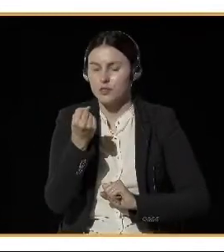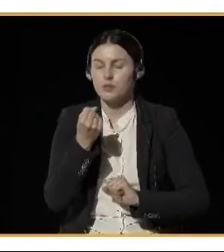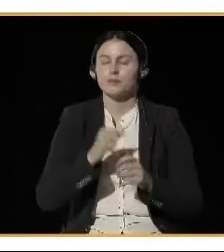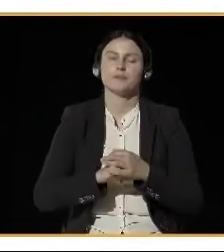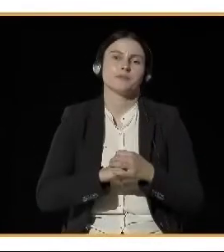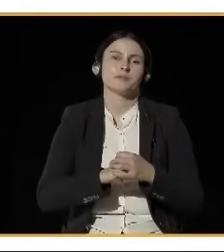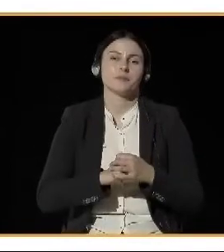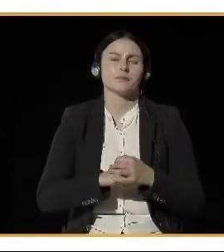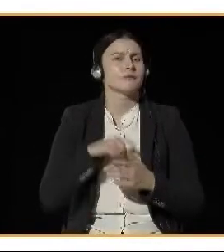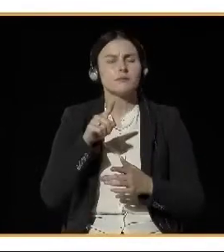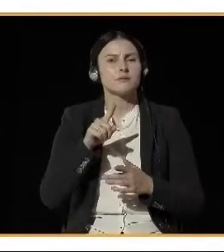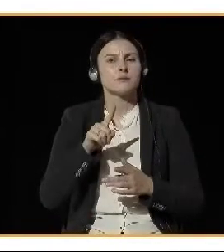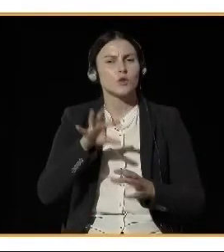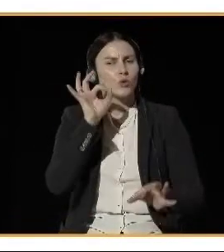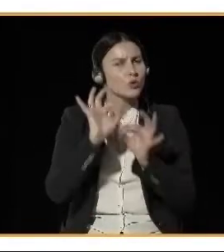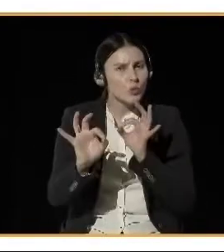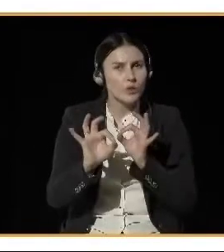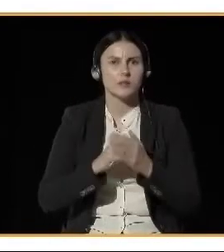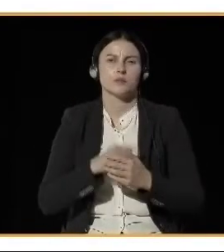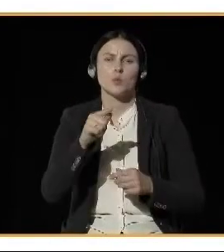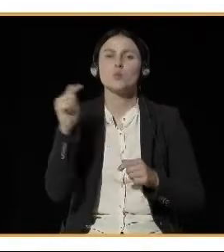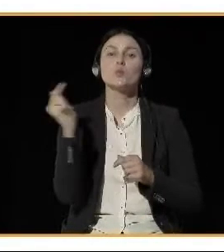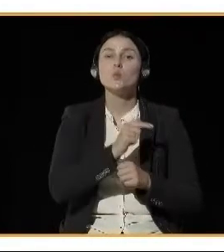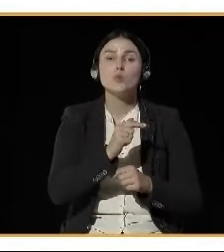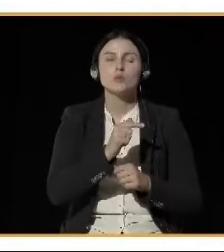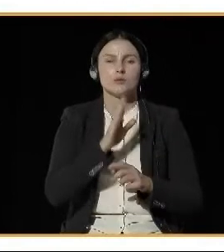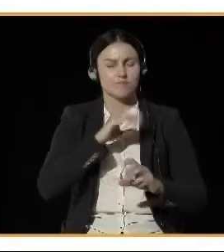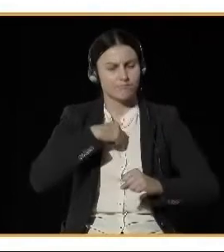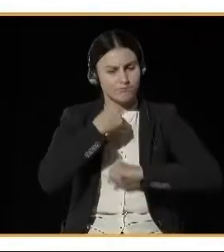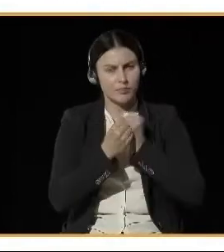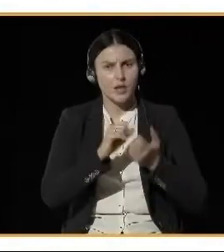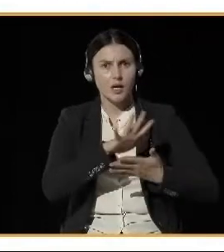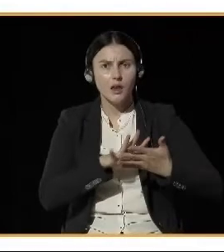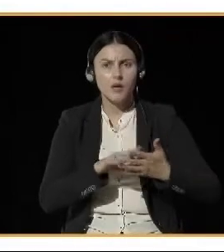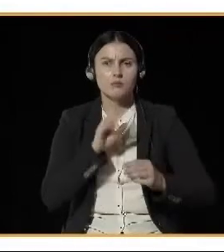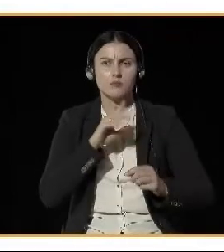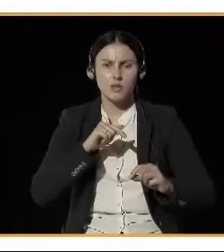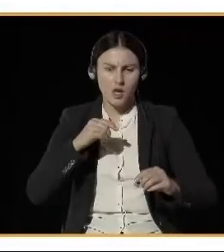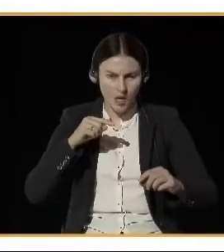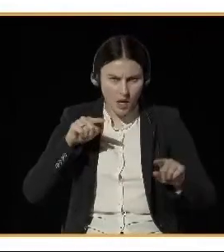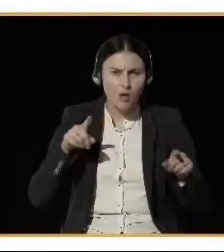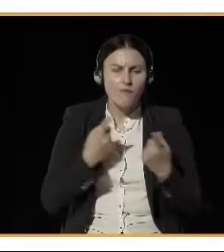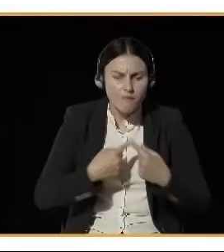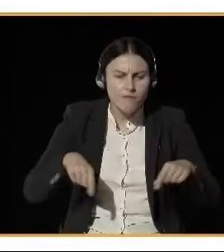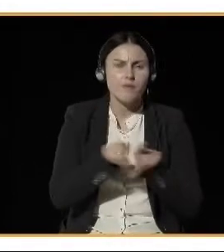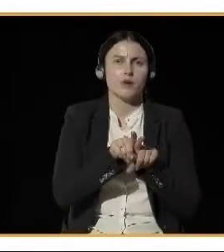to work out and implement some solutions that support older workers